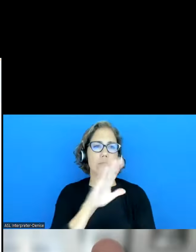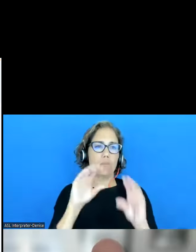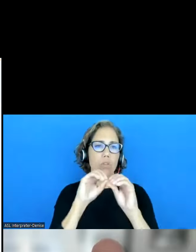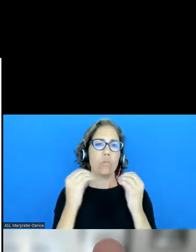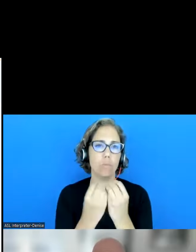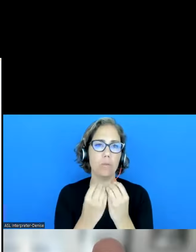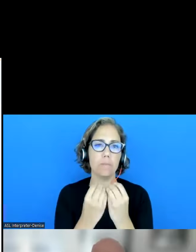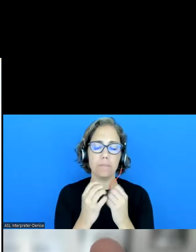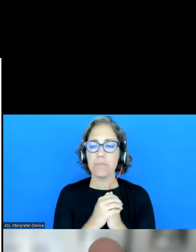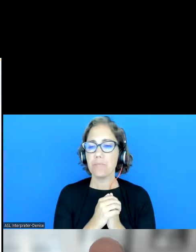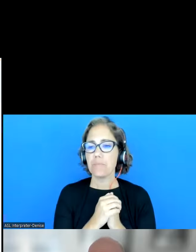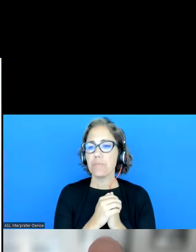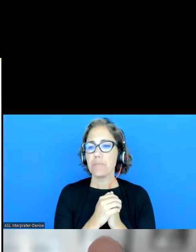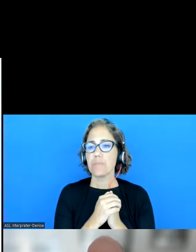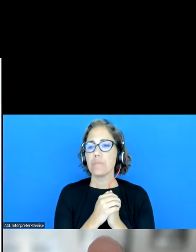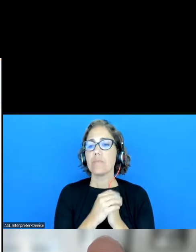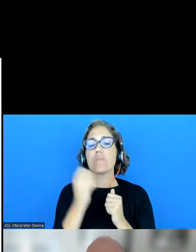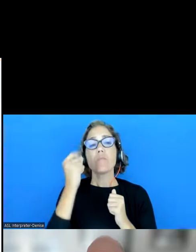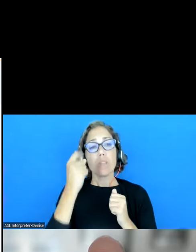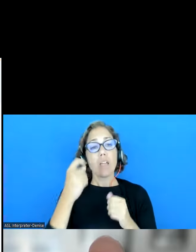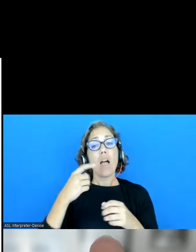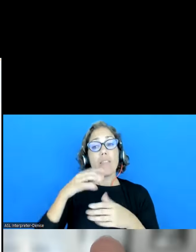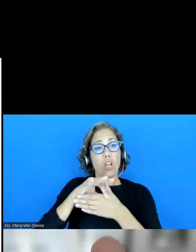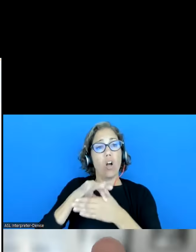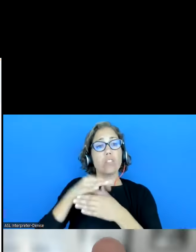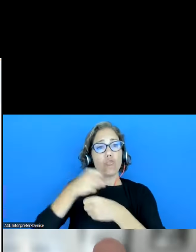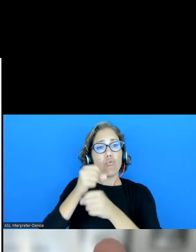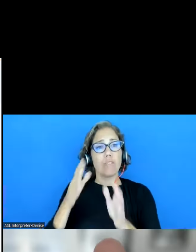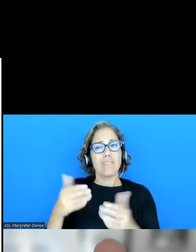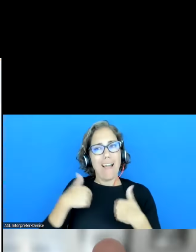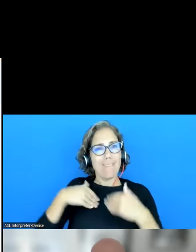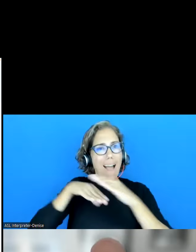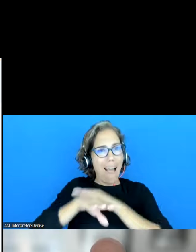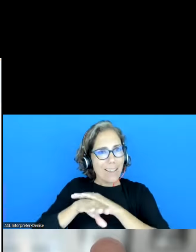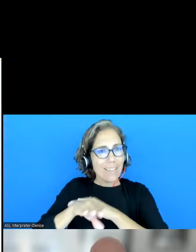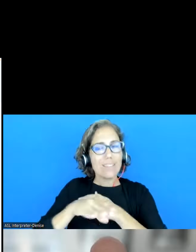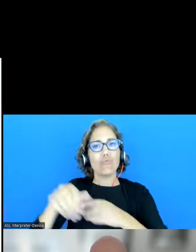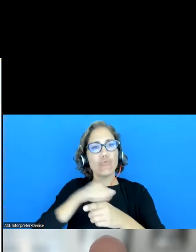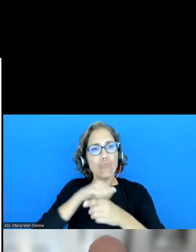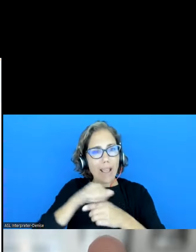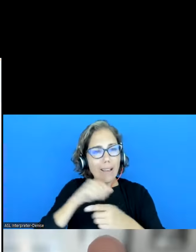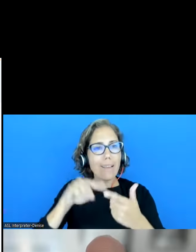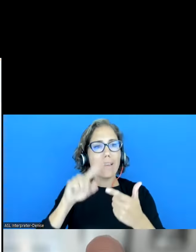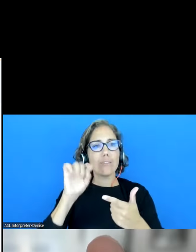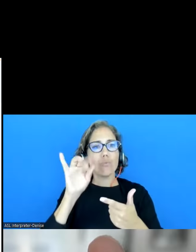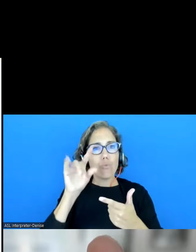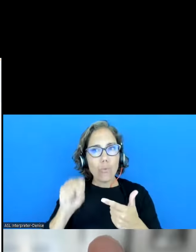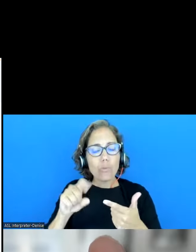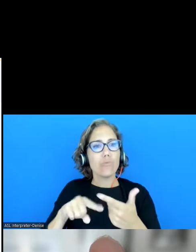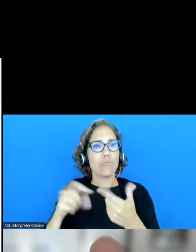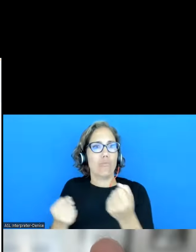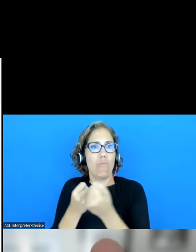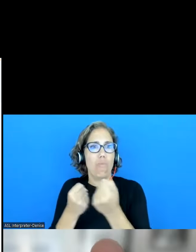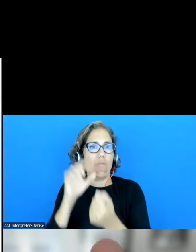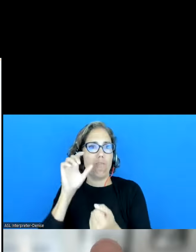As you're doing that, you need to make sure the content creators have access to training and to tools to support the accessibility work that they have to